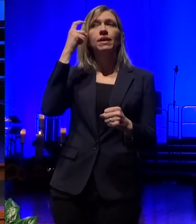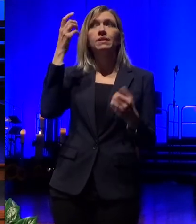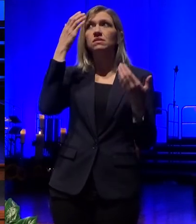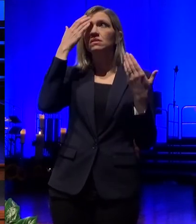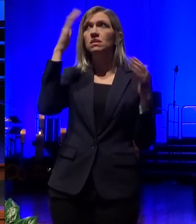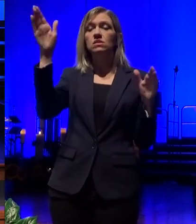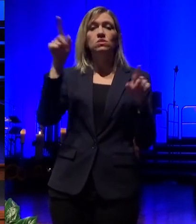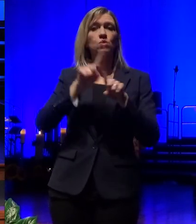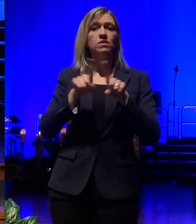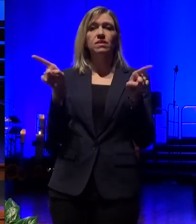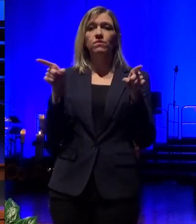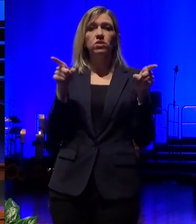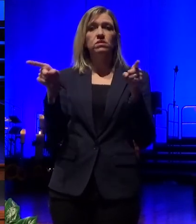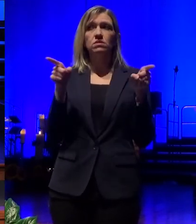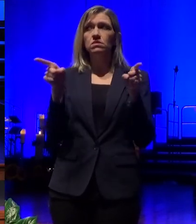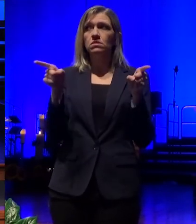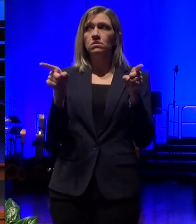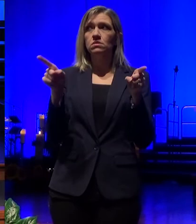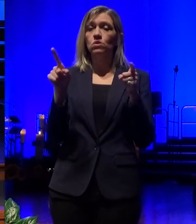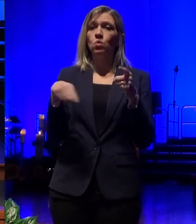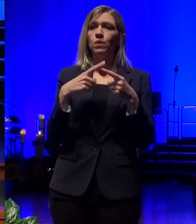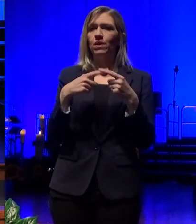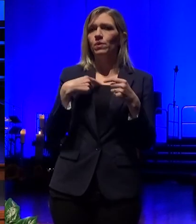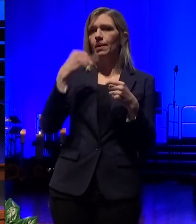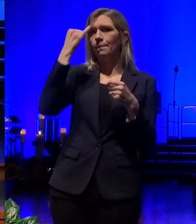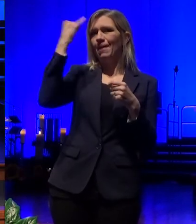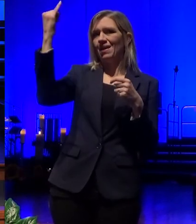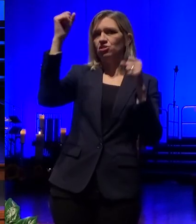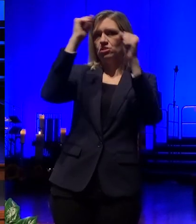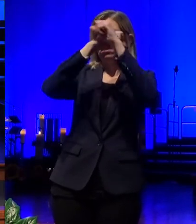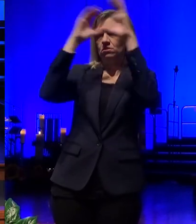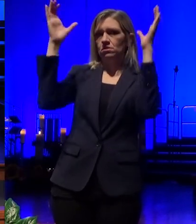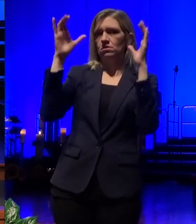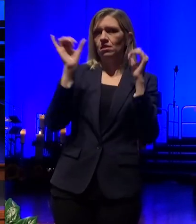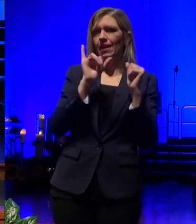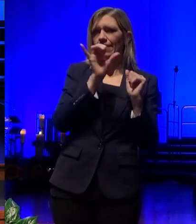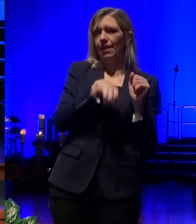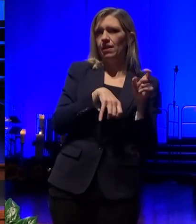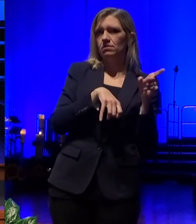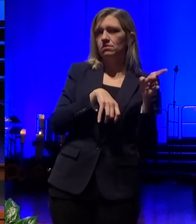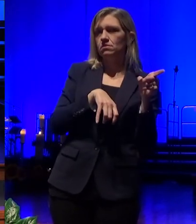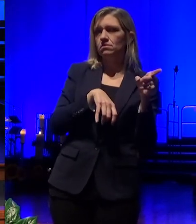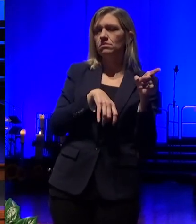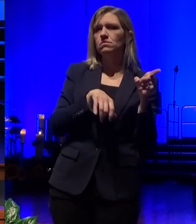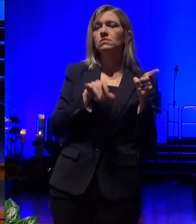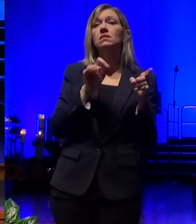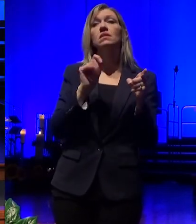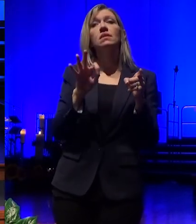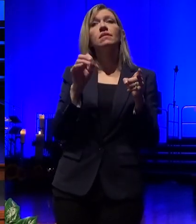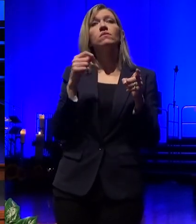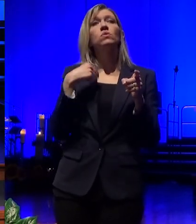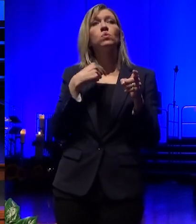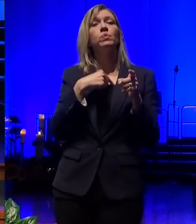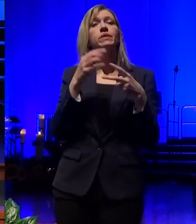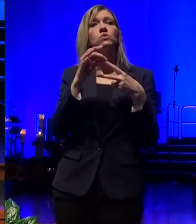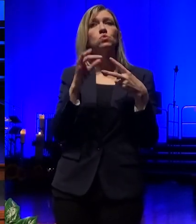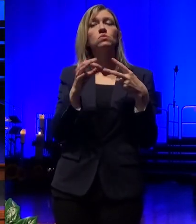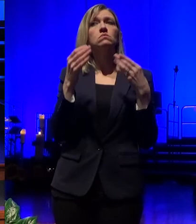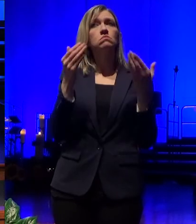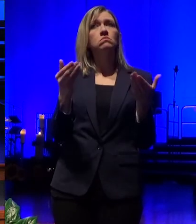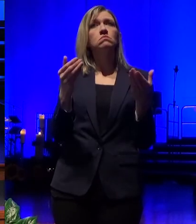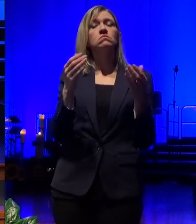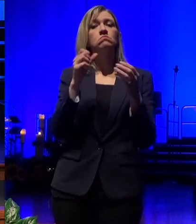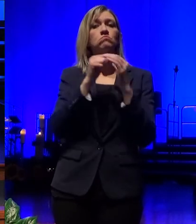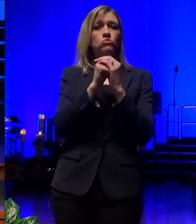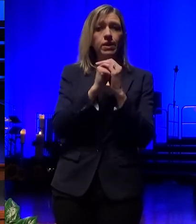the difference when we imagine like this. So when we are choosing to pray about